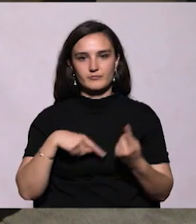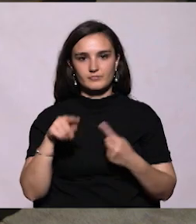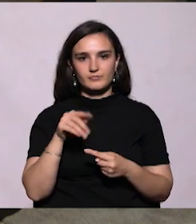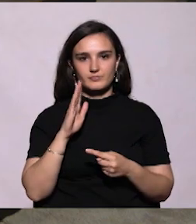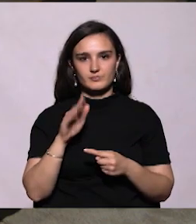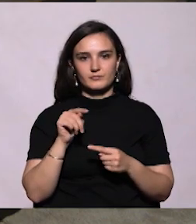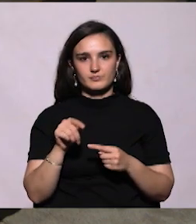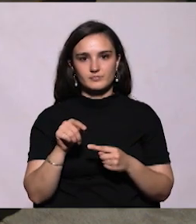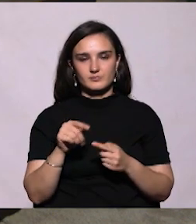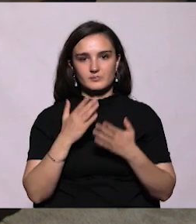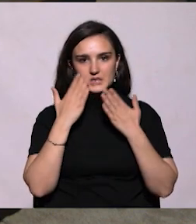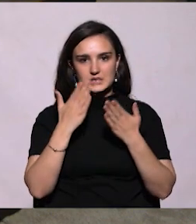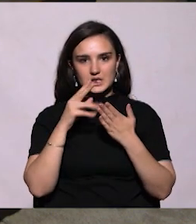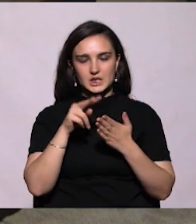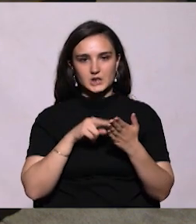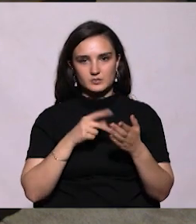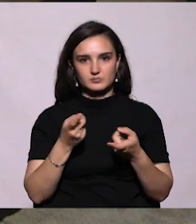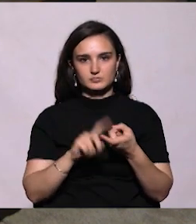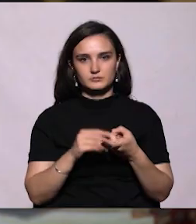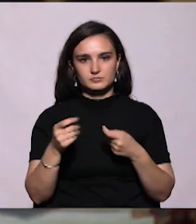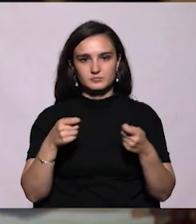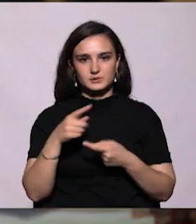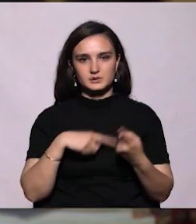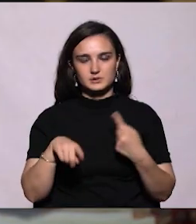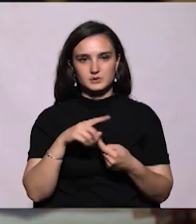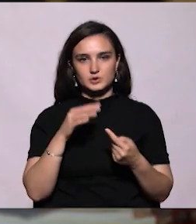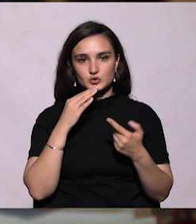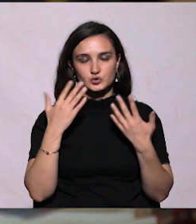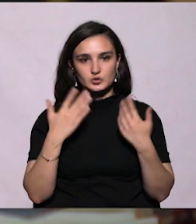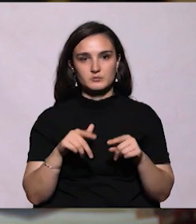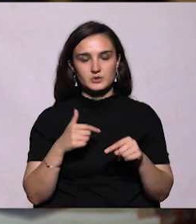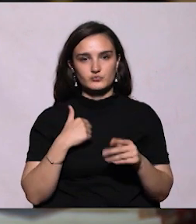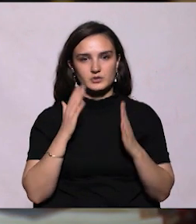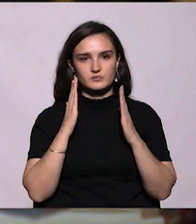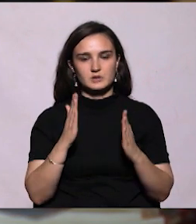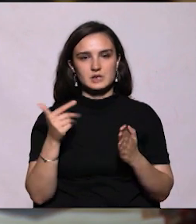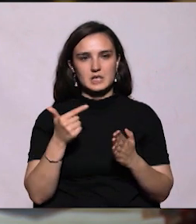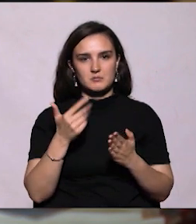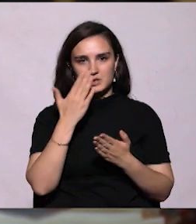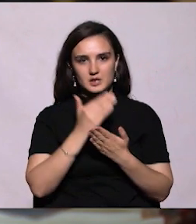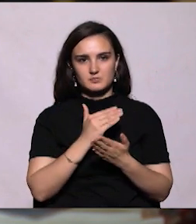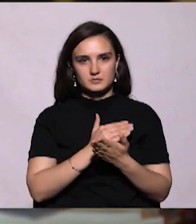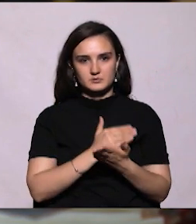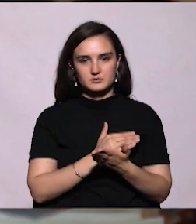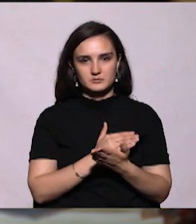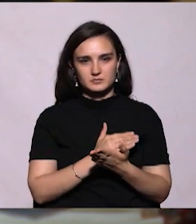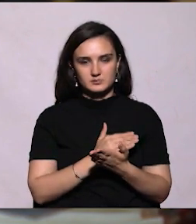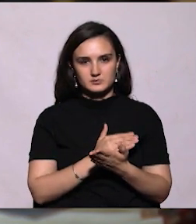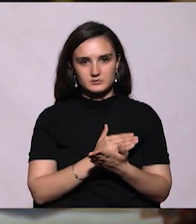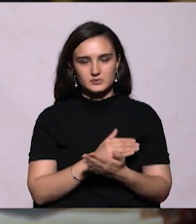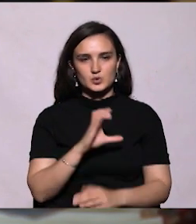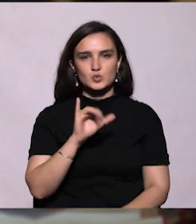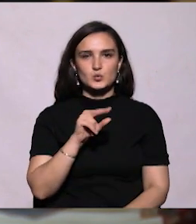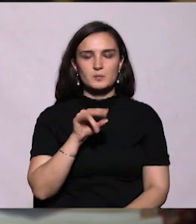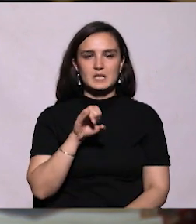will be followed by reading related to business. after our reading, we will have a grammar lesson on comparative and